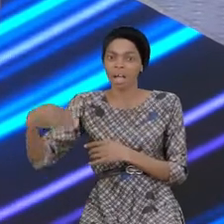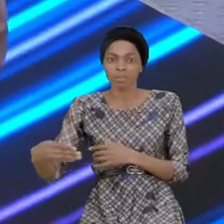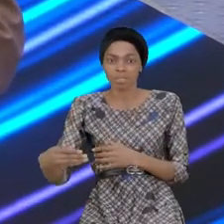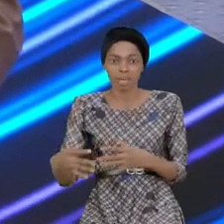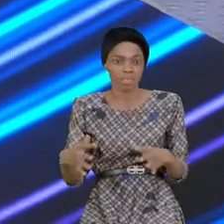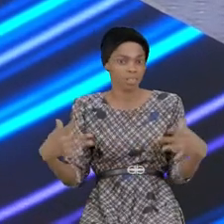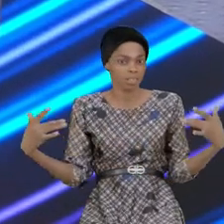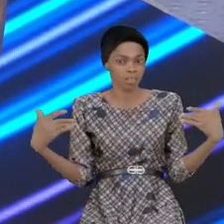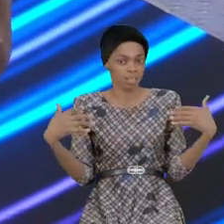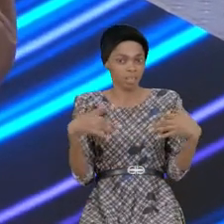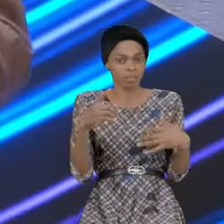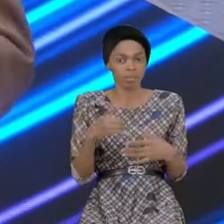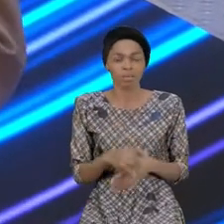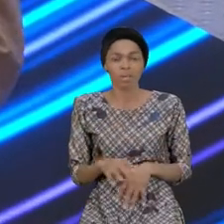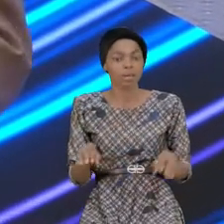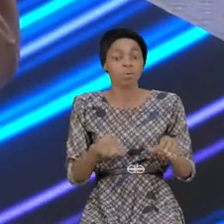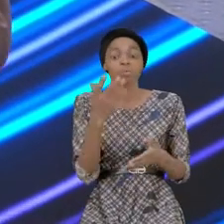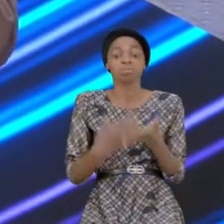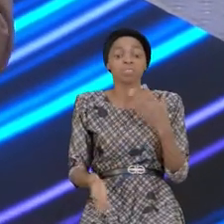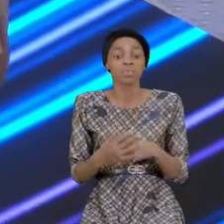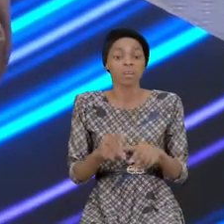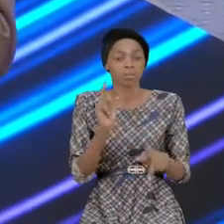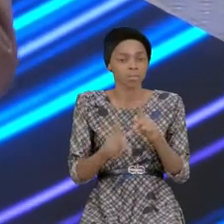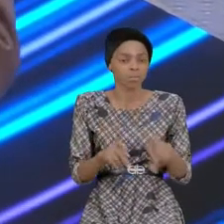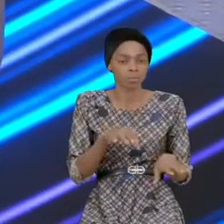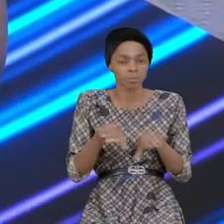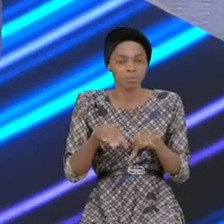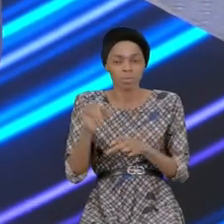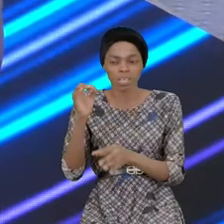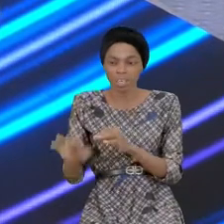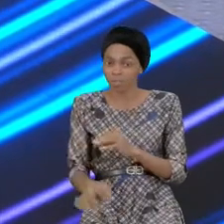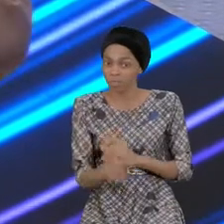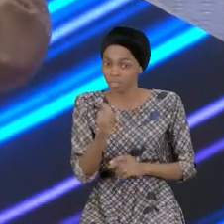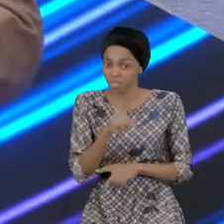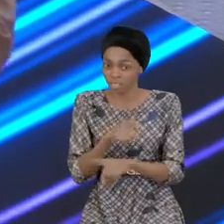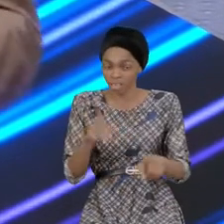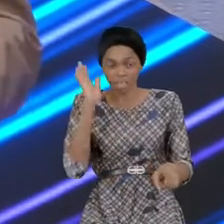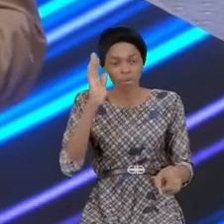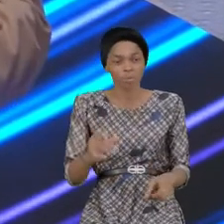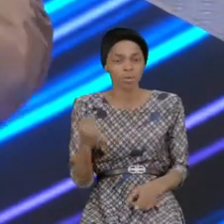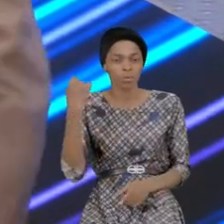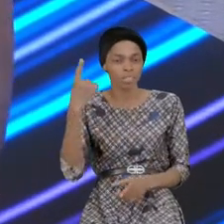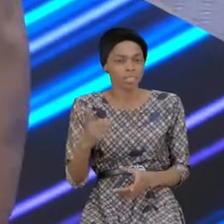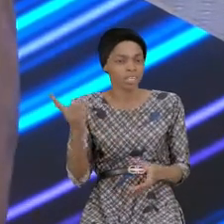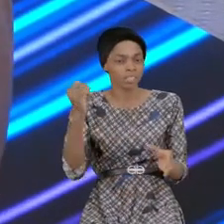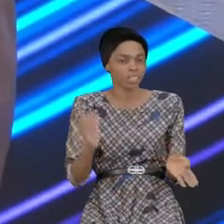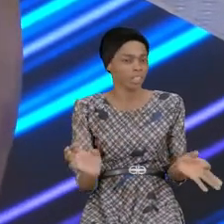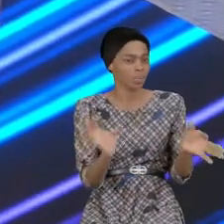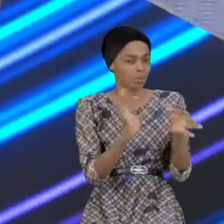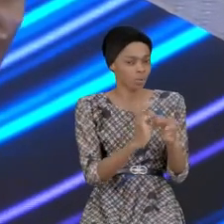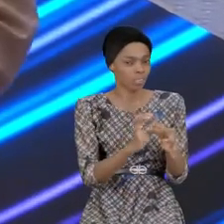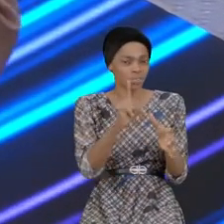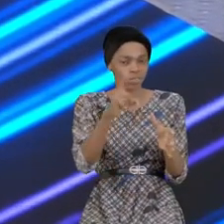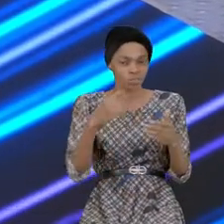Whatever people do, you know, if they only could understand the connection you have with the